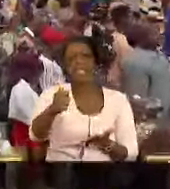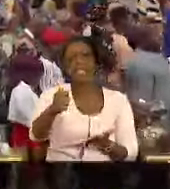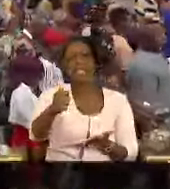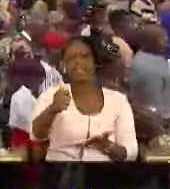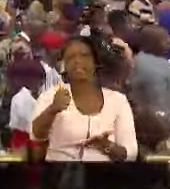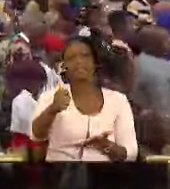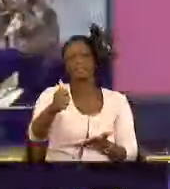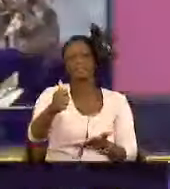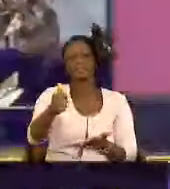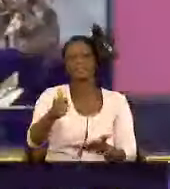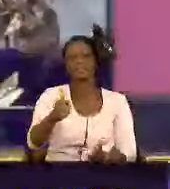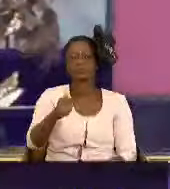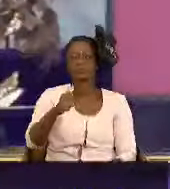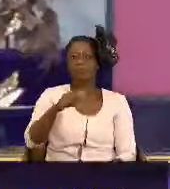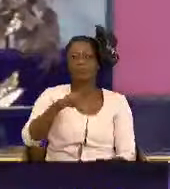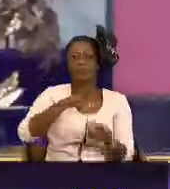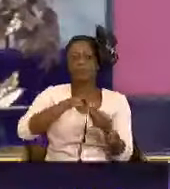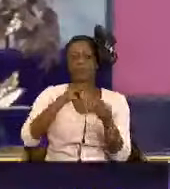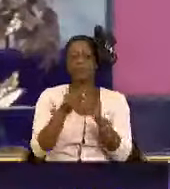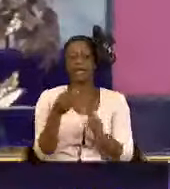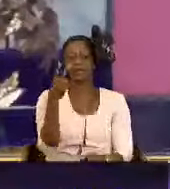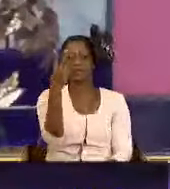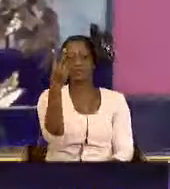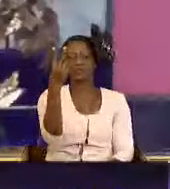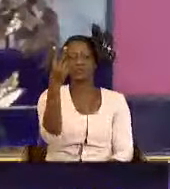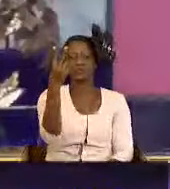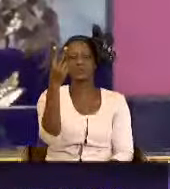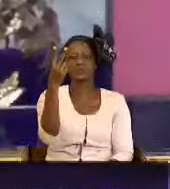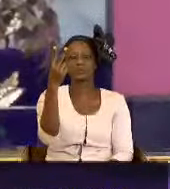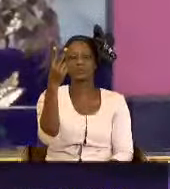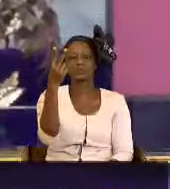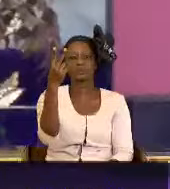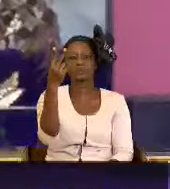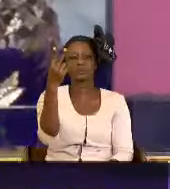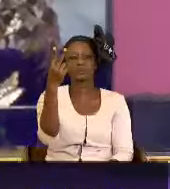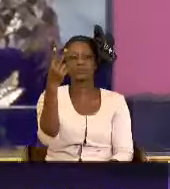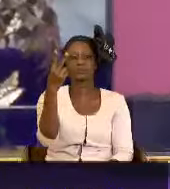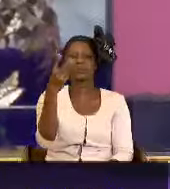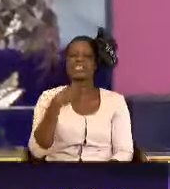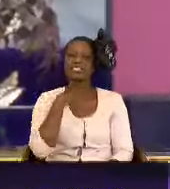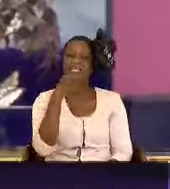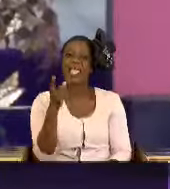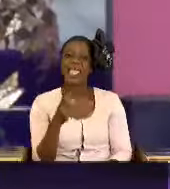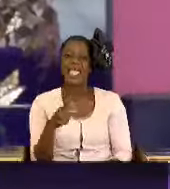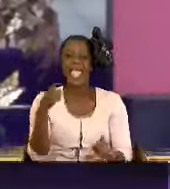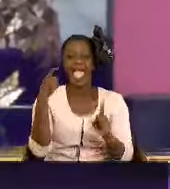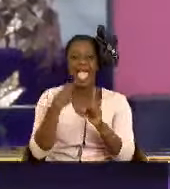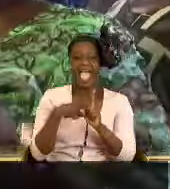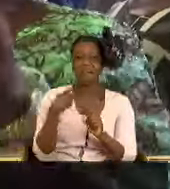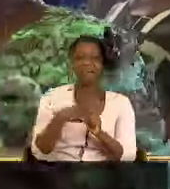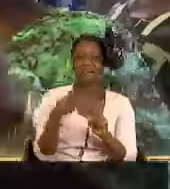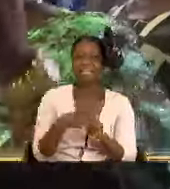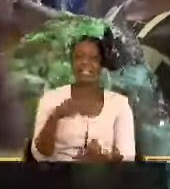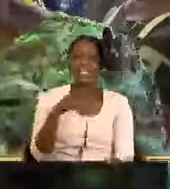pray number two prayer say every evil